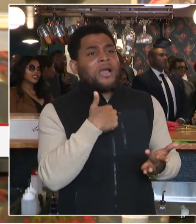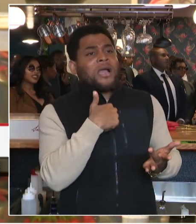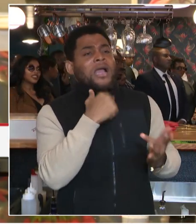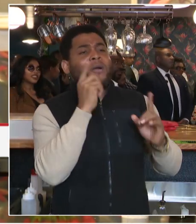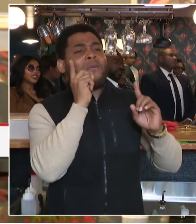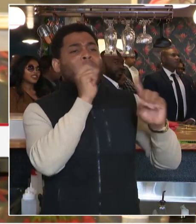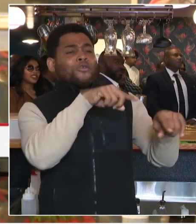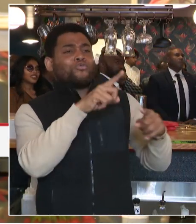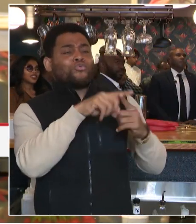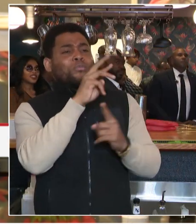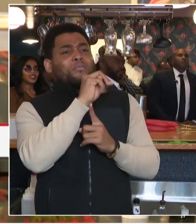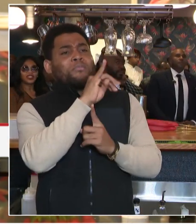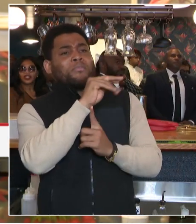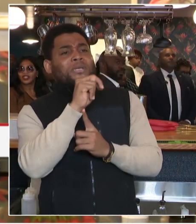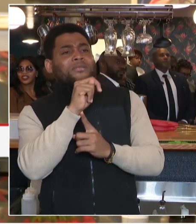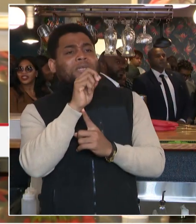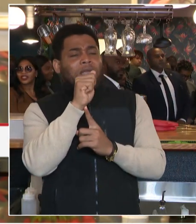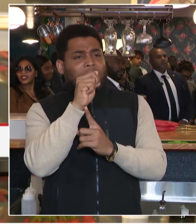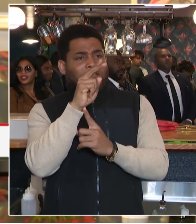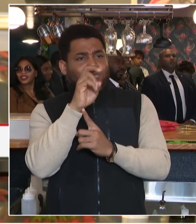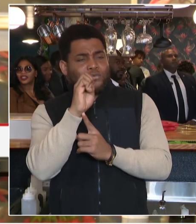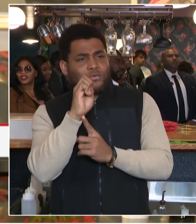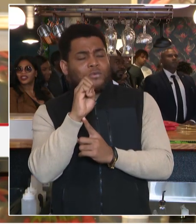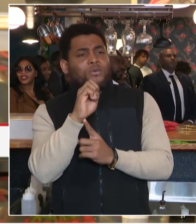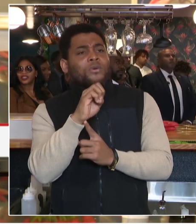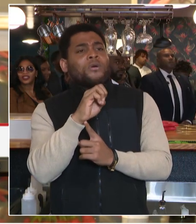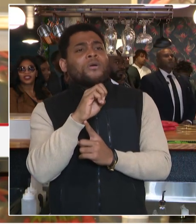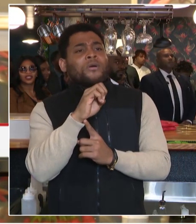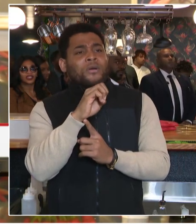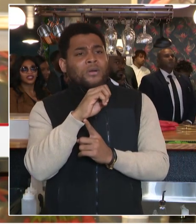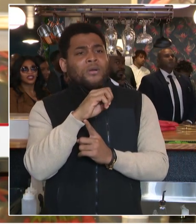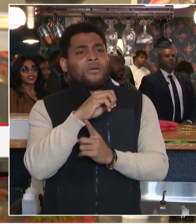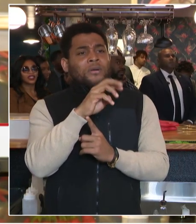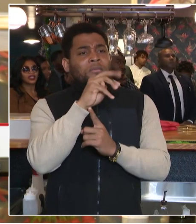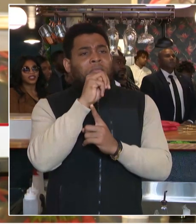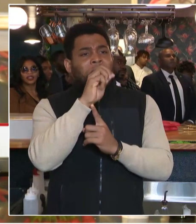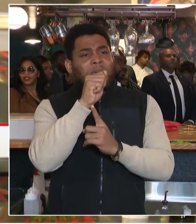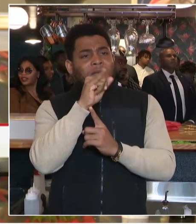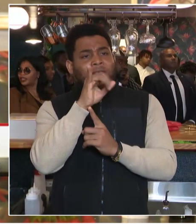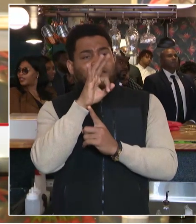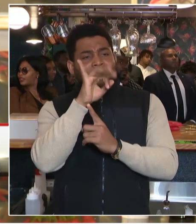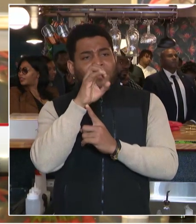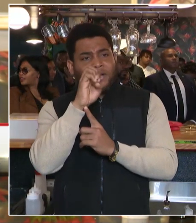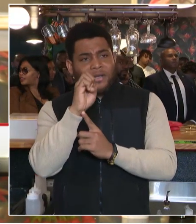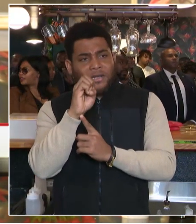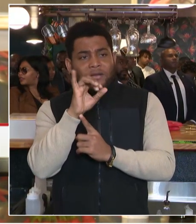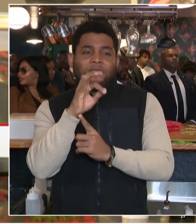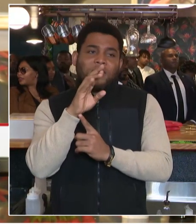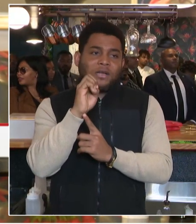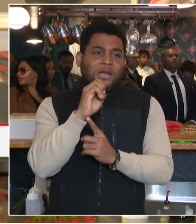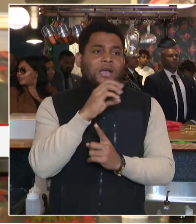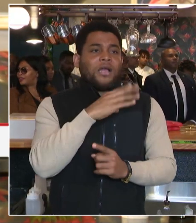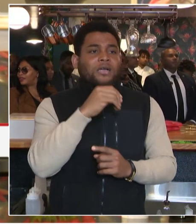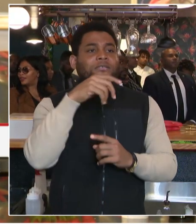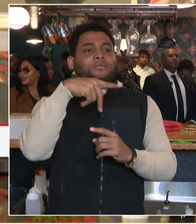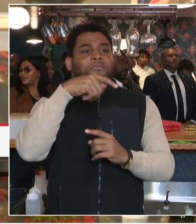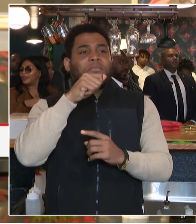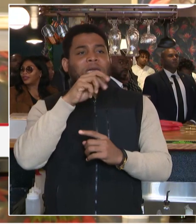Avenue to Mayfair and Paradise, and overnight they had a lot of cars broken into. I understand there were shots fired.